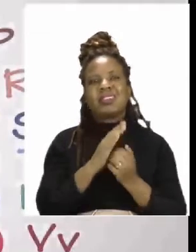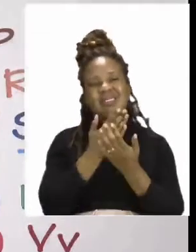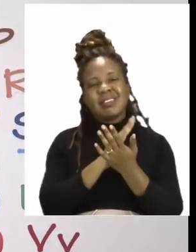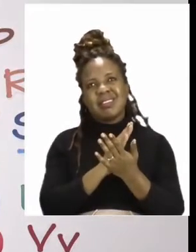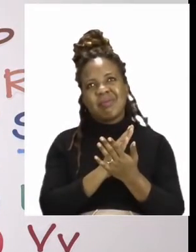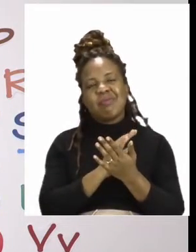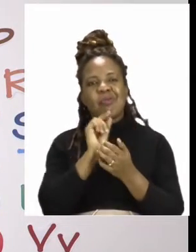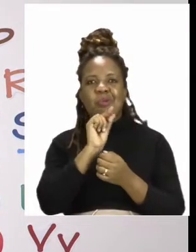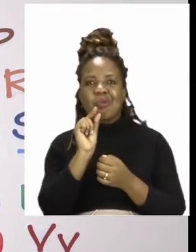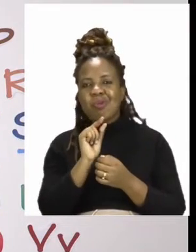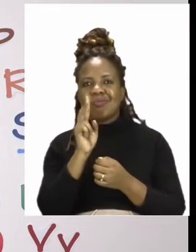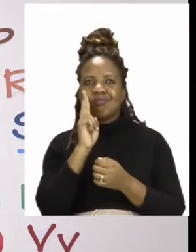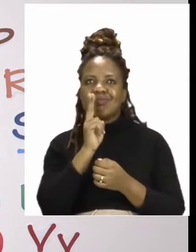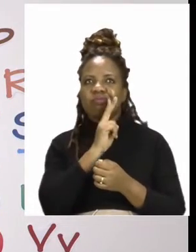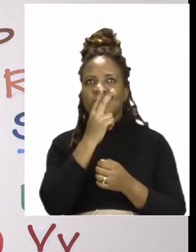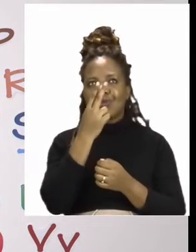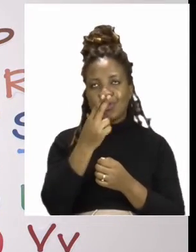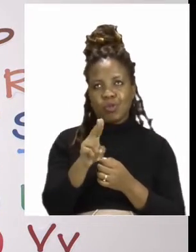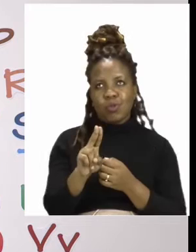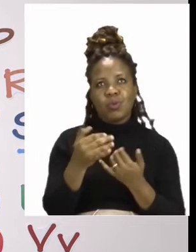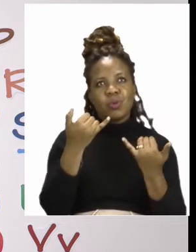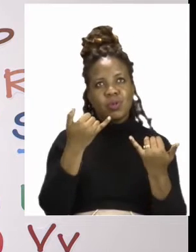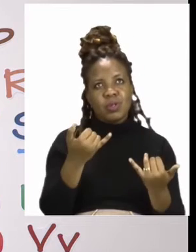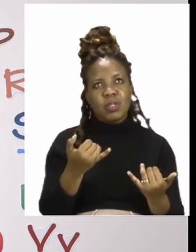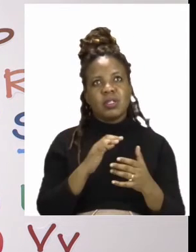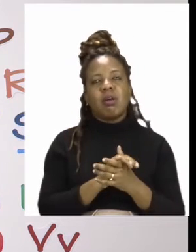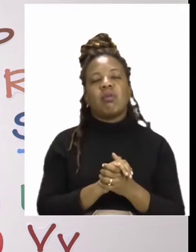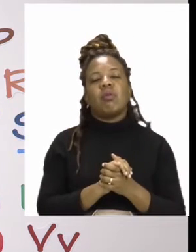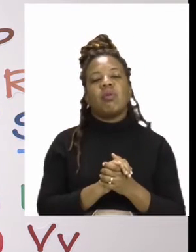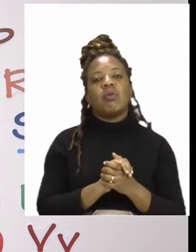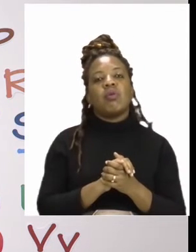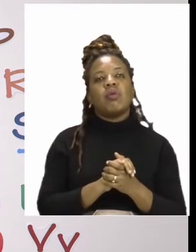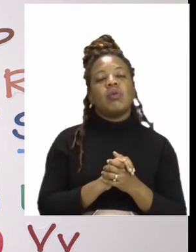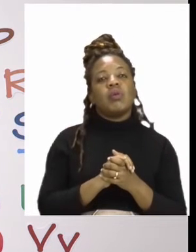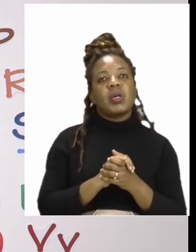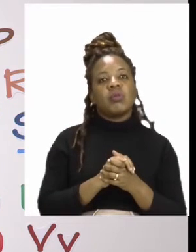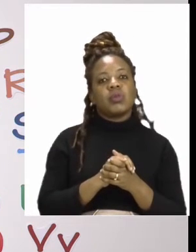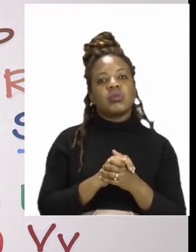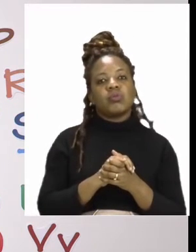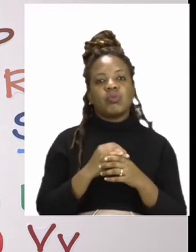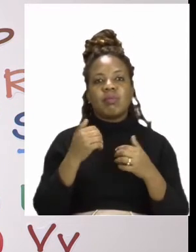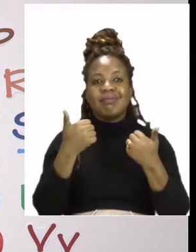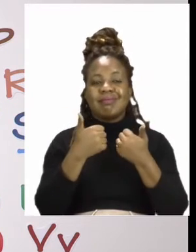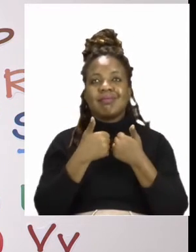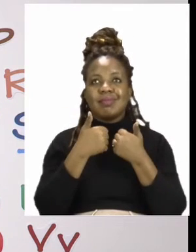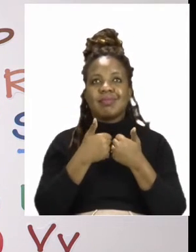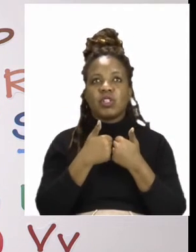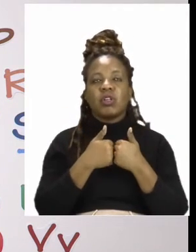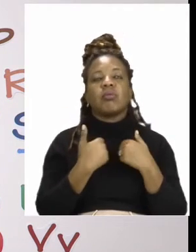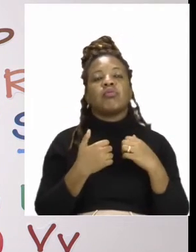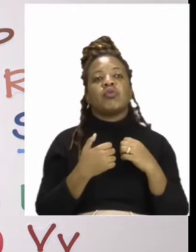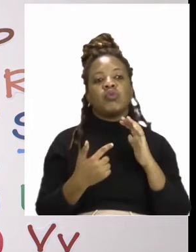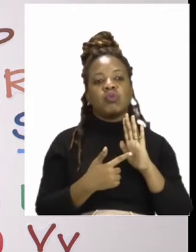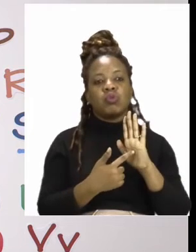So once you're standing up, I want you to please sing the song with me. Remember, a verb is